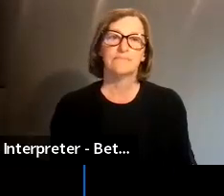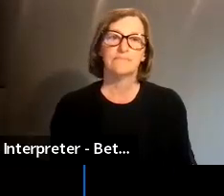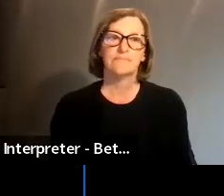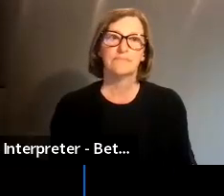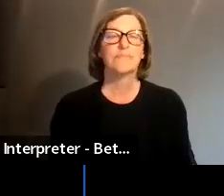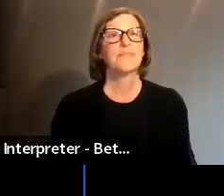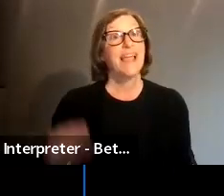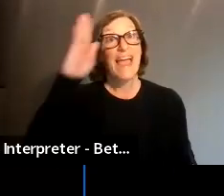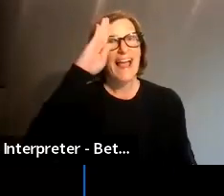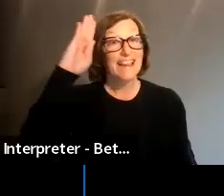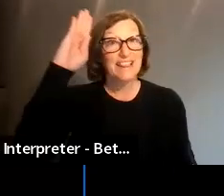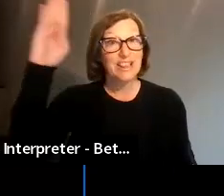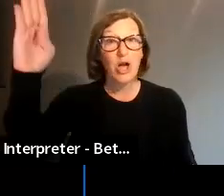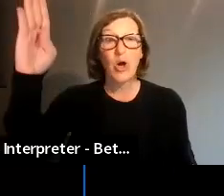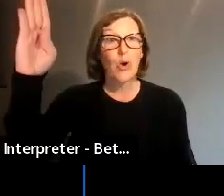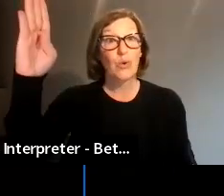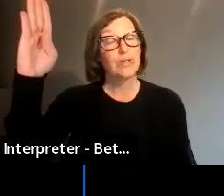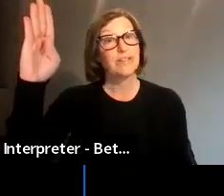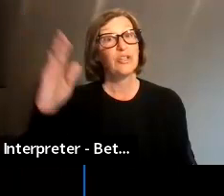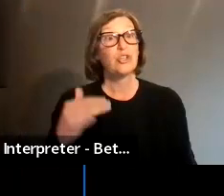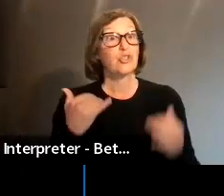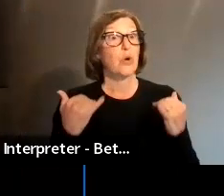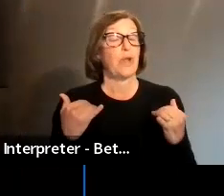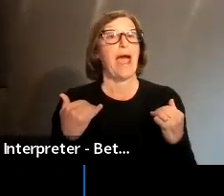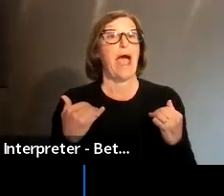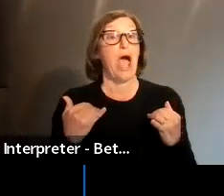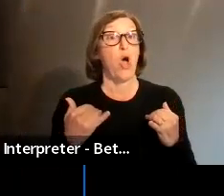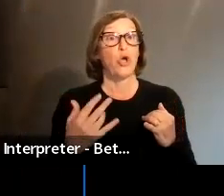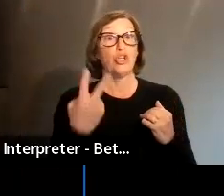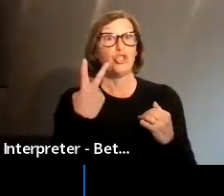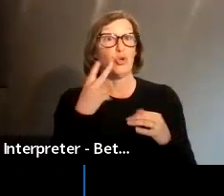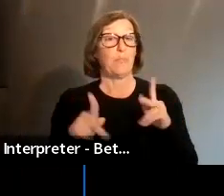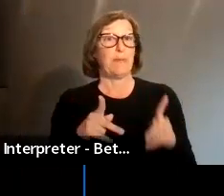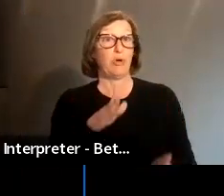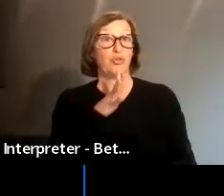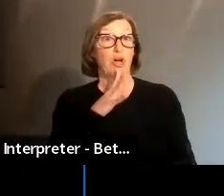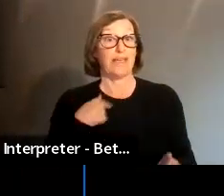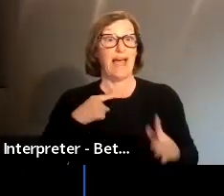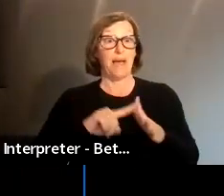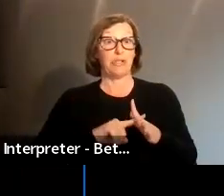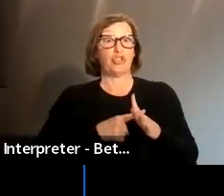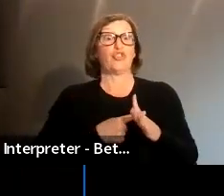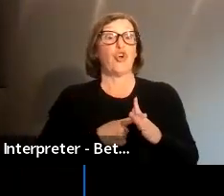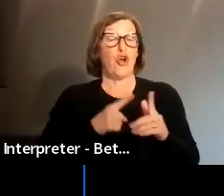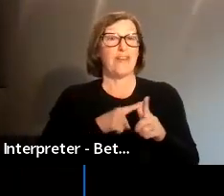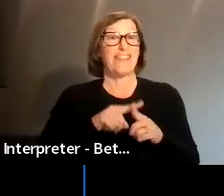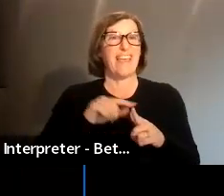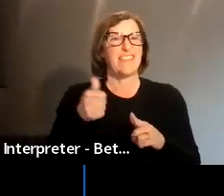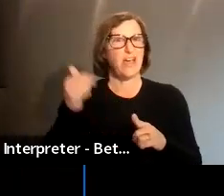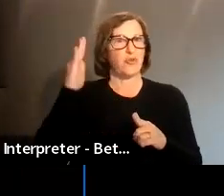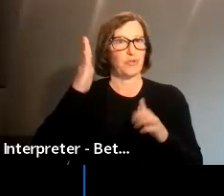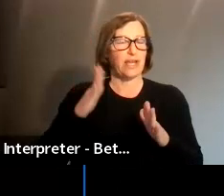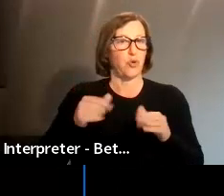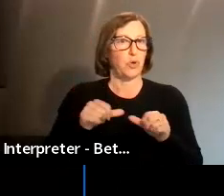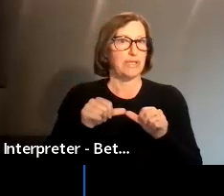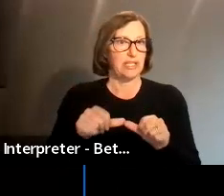Hello, everyone. So we're going to go to a double talk now. I will start and Professor Eyal Banin will continue. And we will discuss